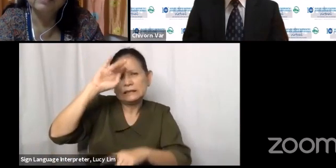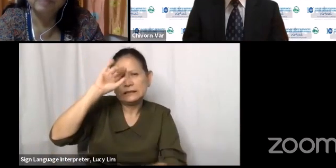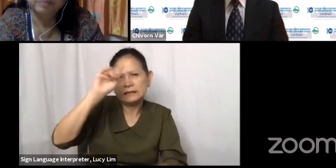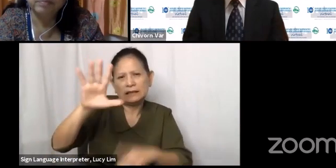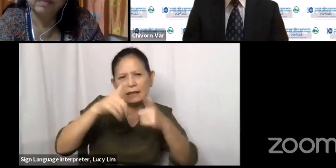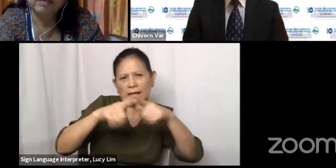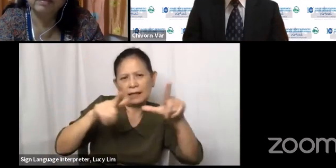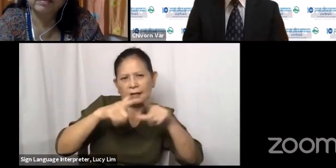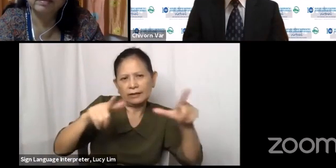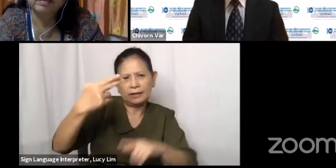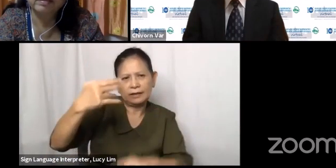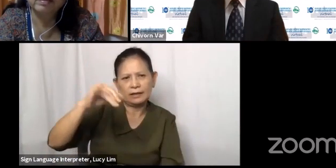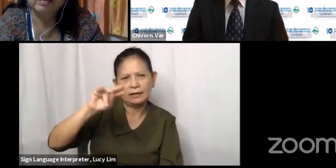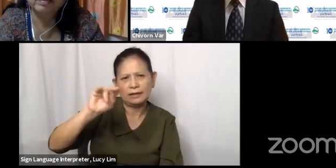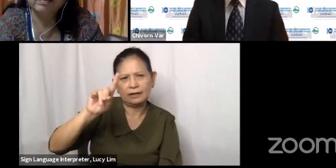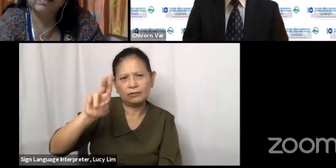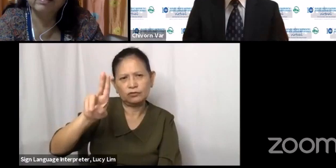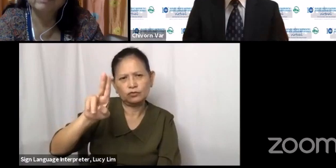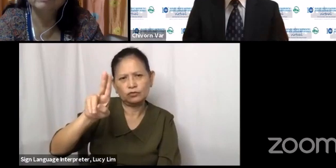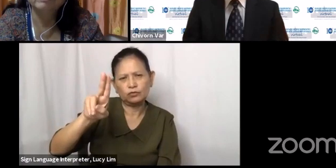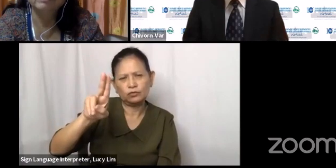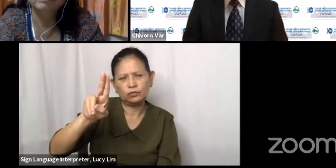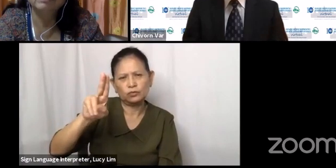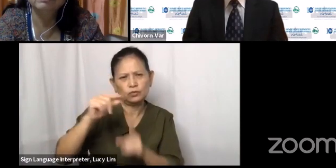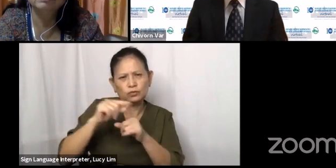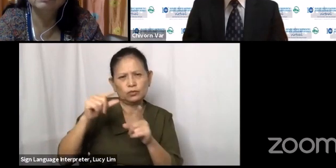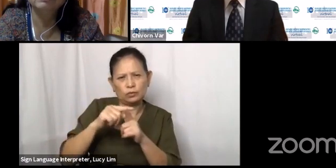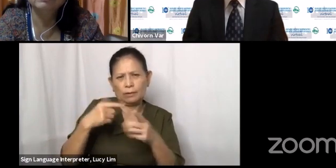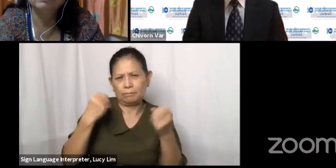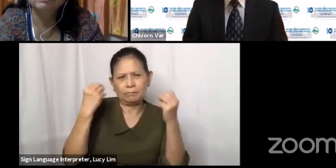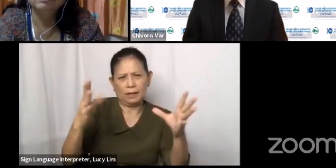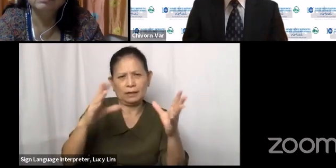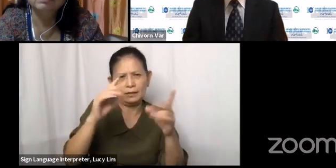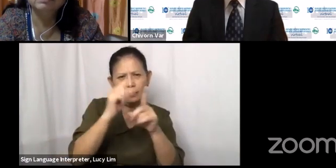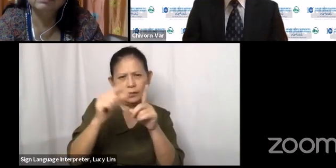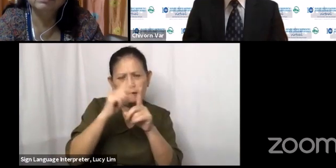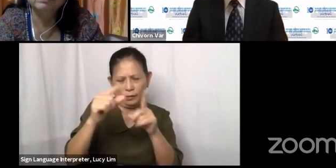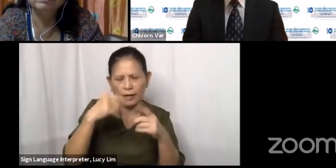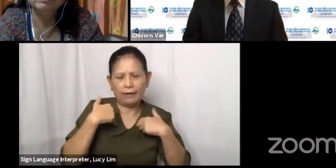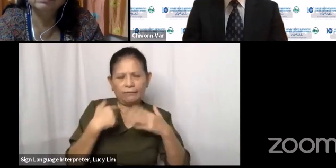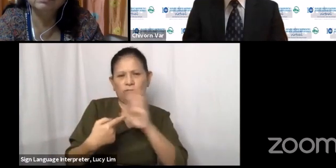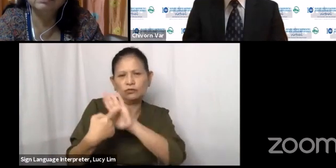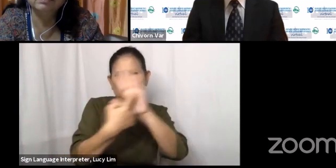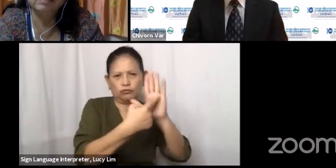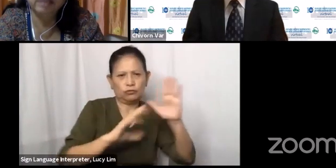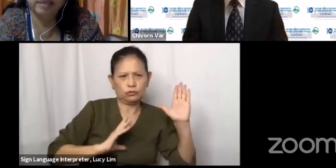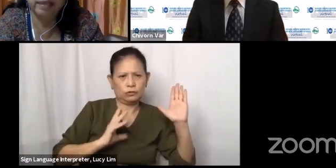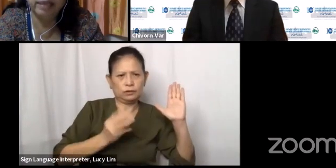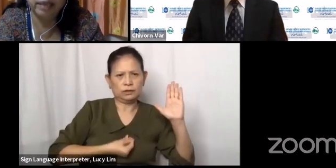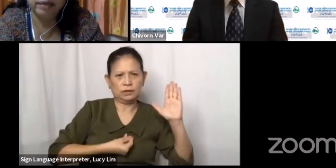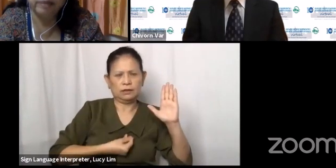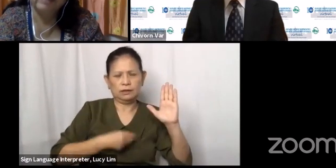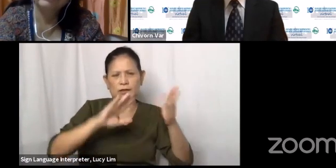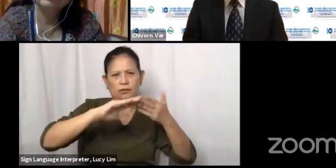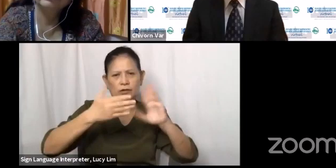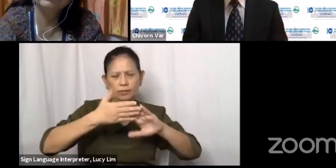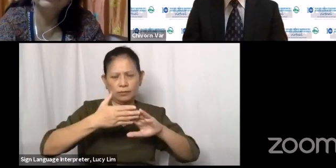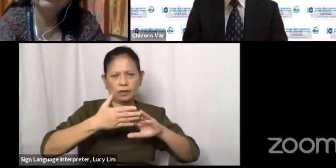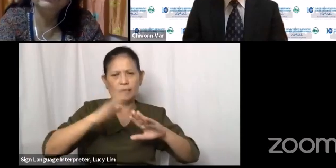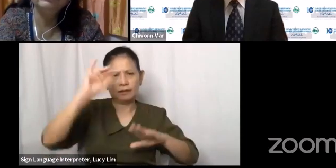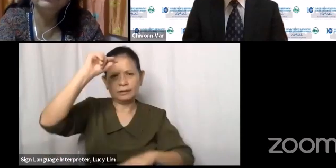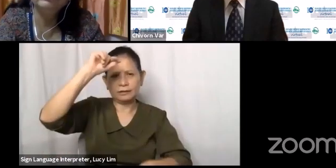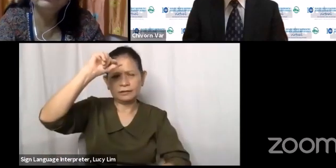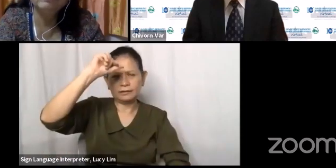Tirunambis, Bhaiya, like many terms are used for referring to the transgender community. And in India, it is argued